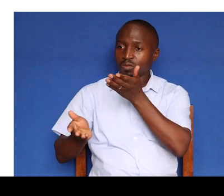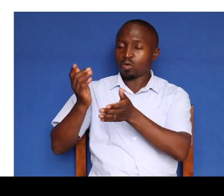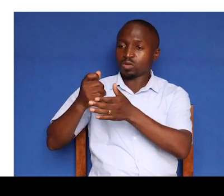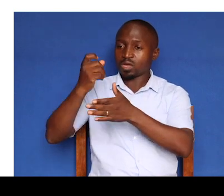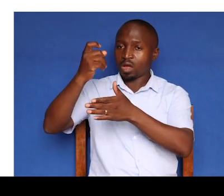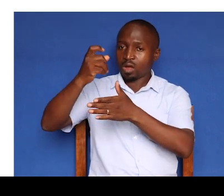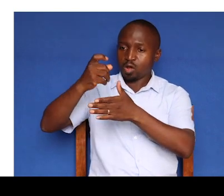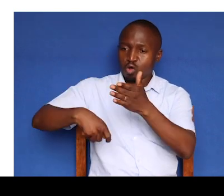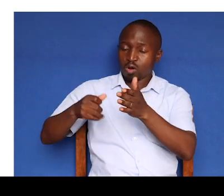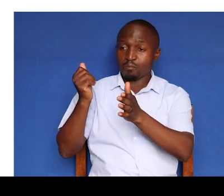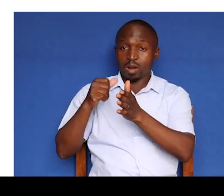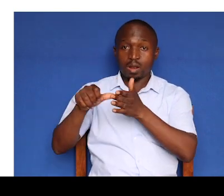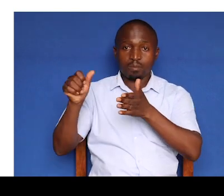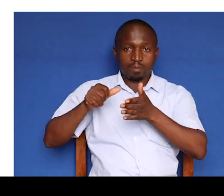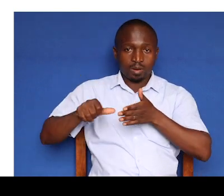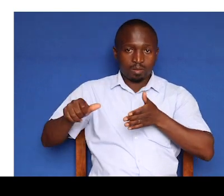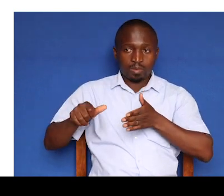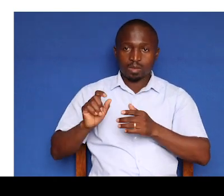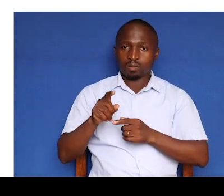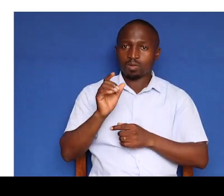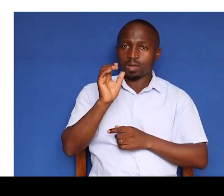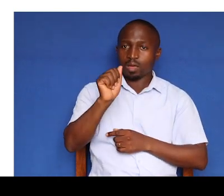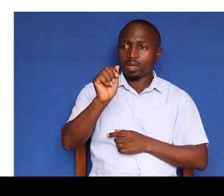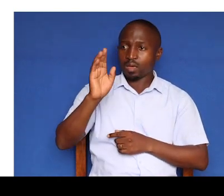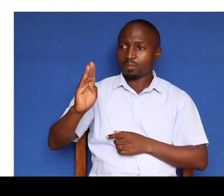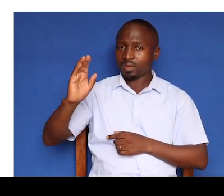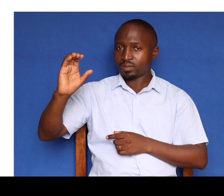columns. Column A, B, and C.